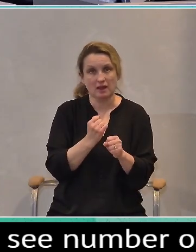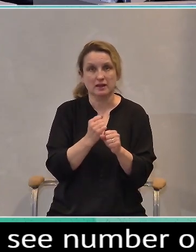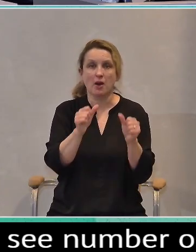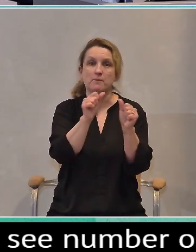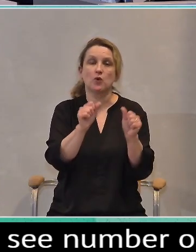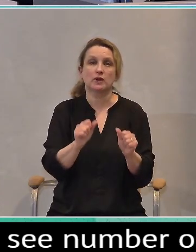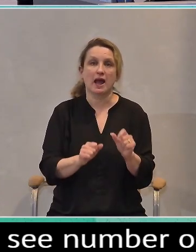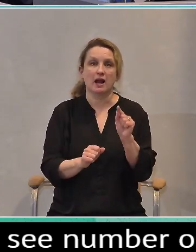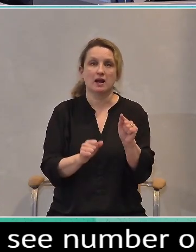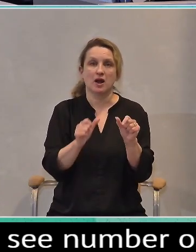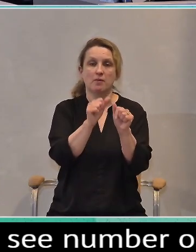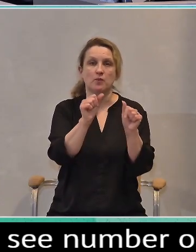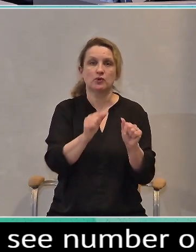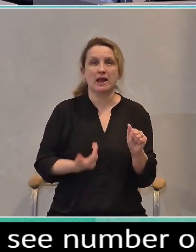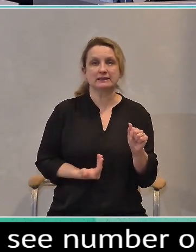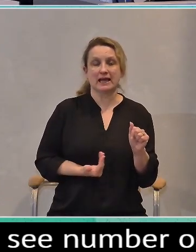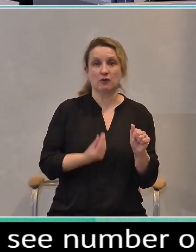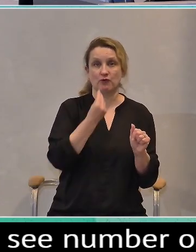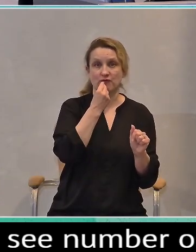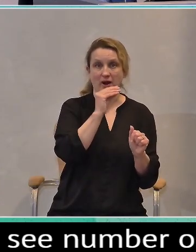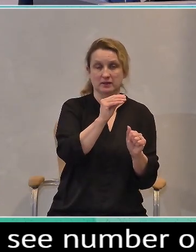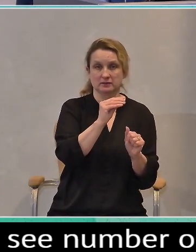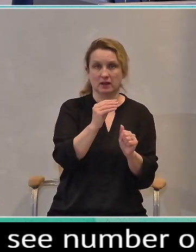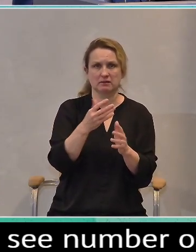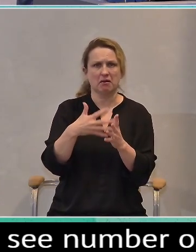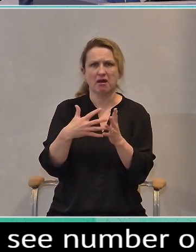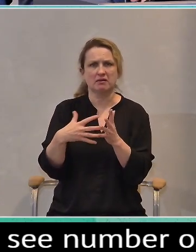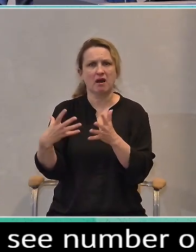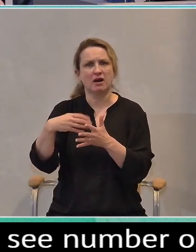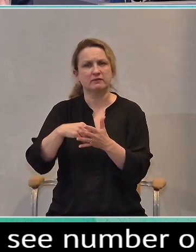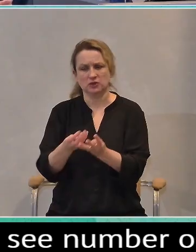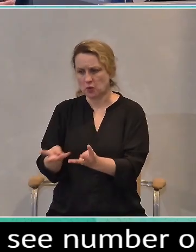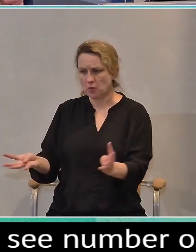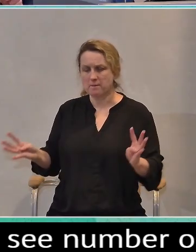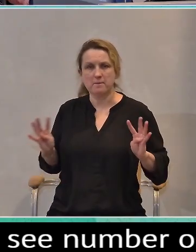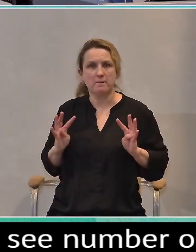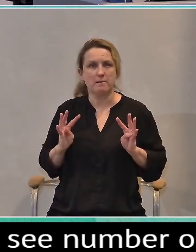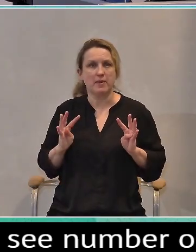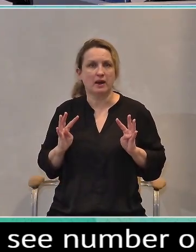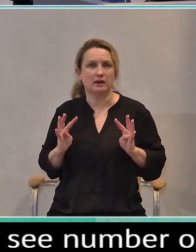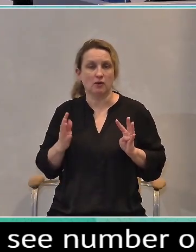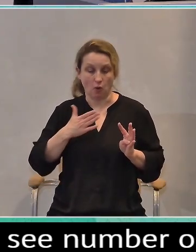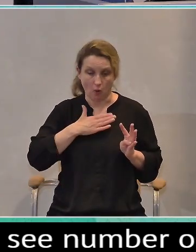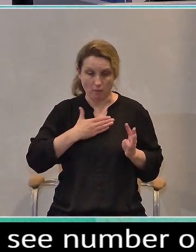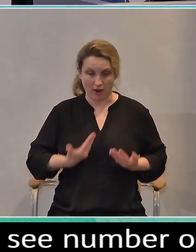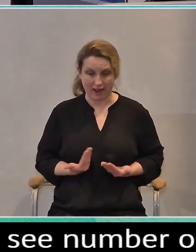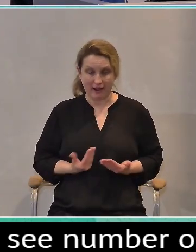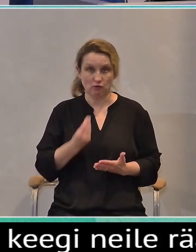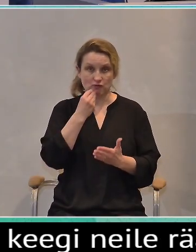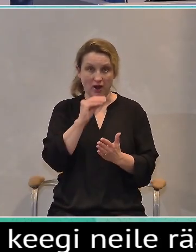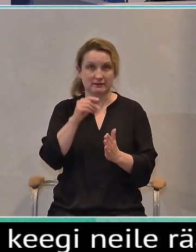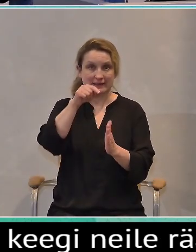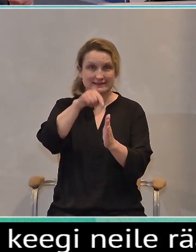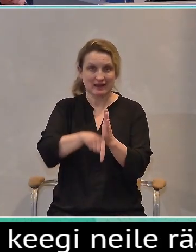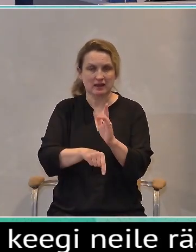If we can create a model, the model also involves the patient's quality of life, but it can't